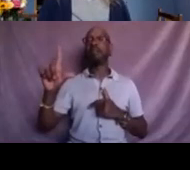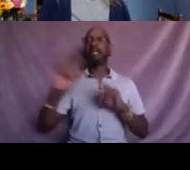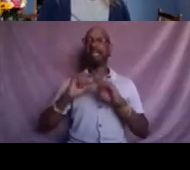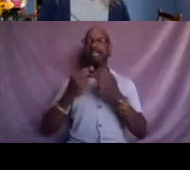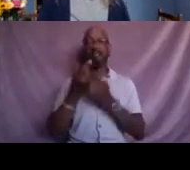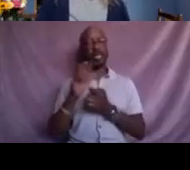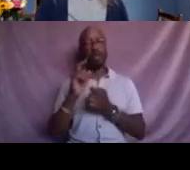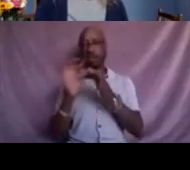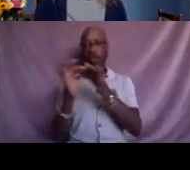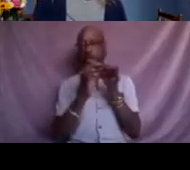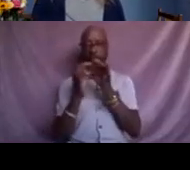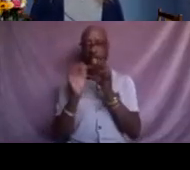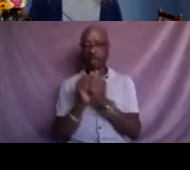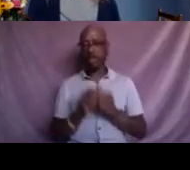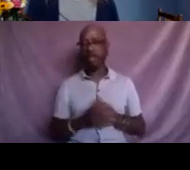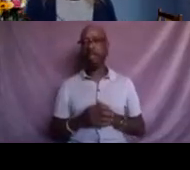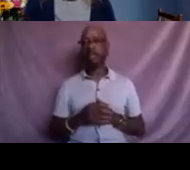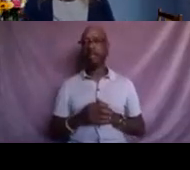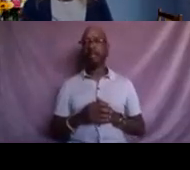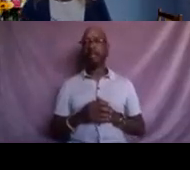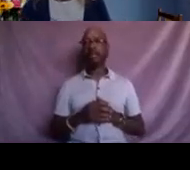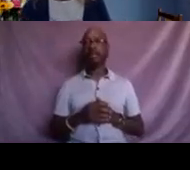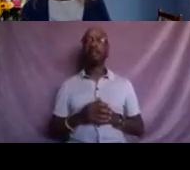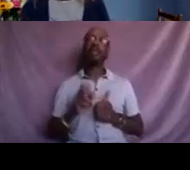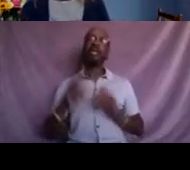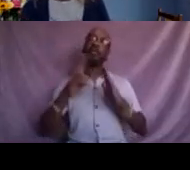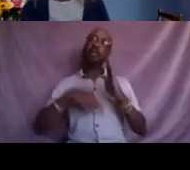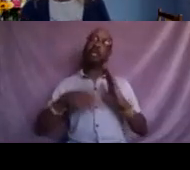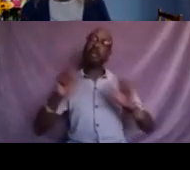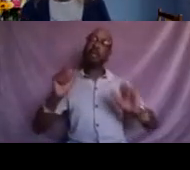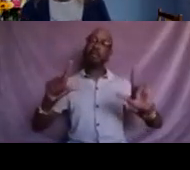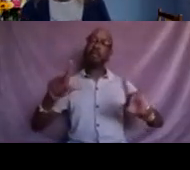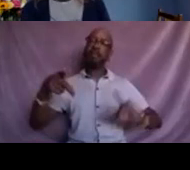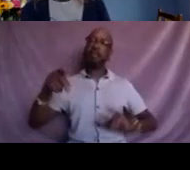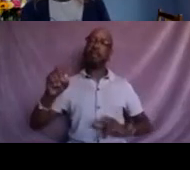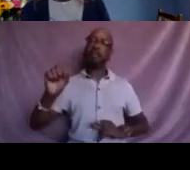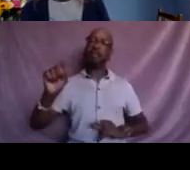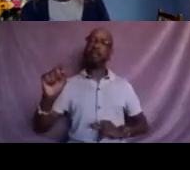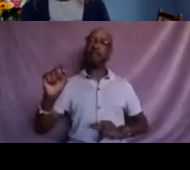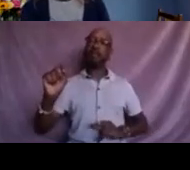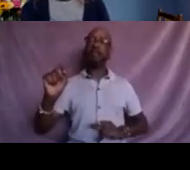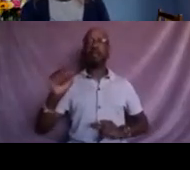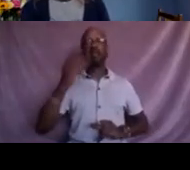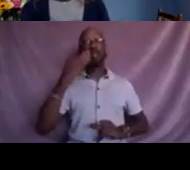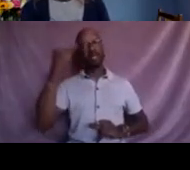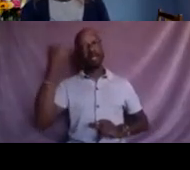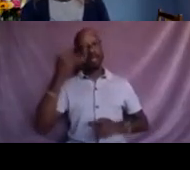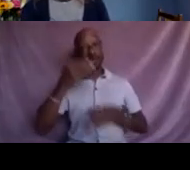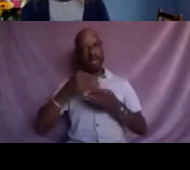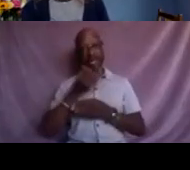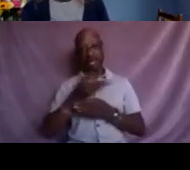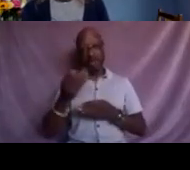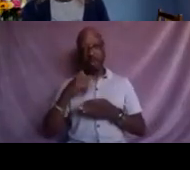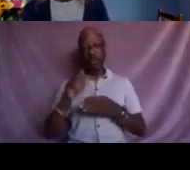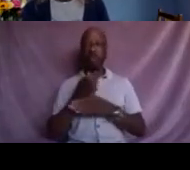collaboration partner, because you can reuse posts between classrooms, it's a good idea to actually add anybody that you might want to share stuff between